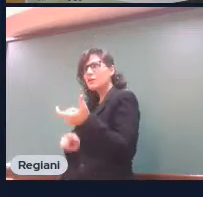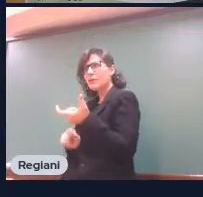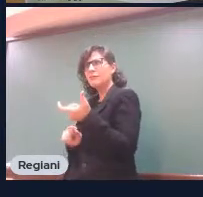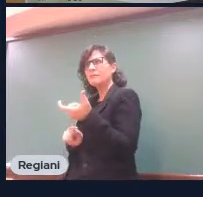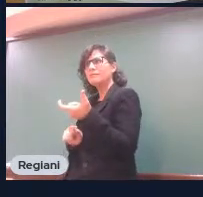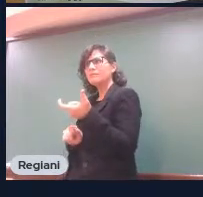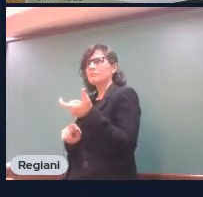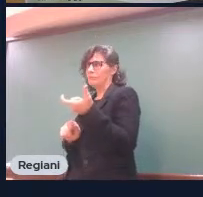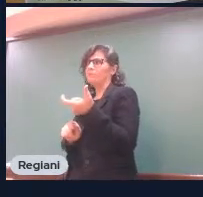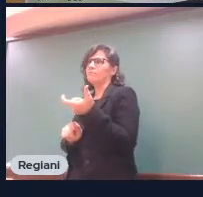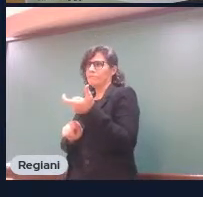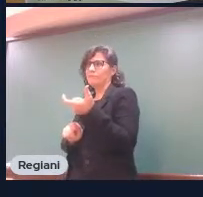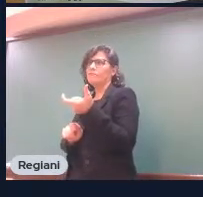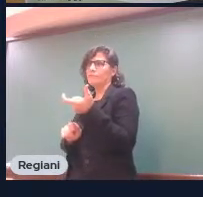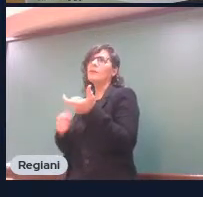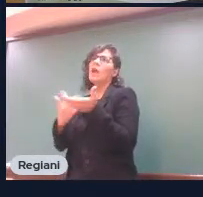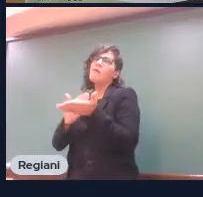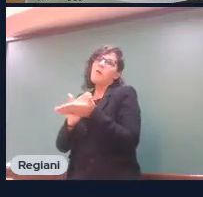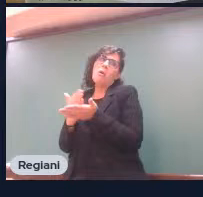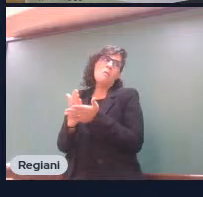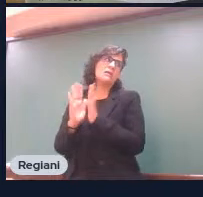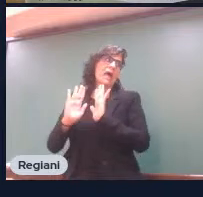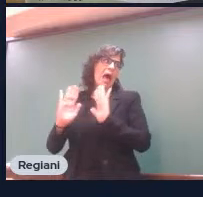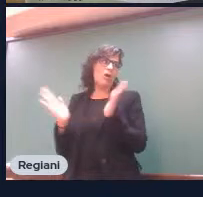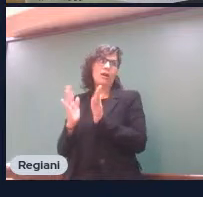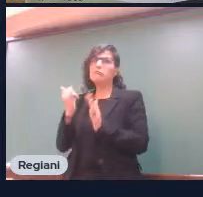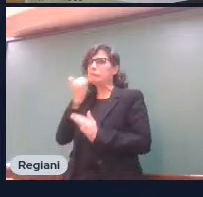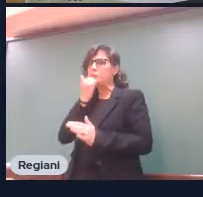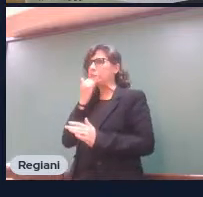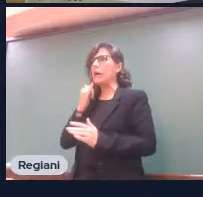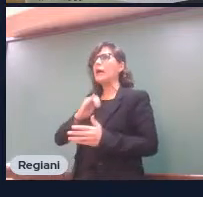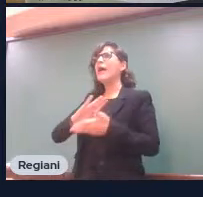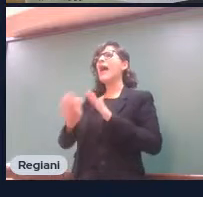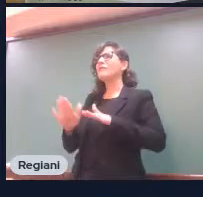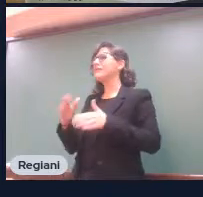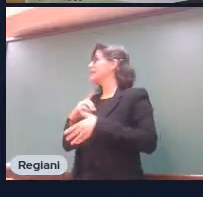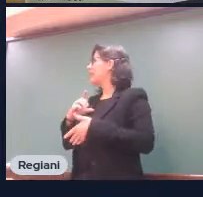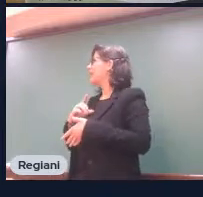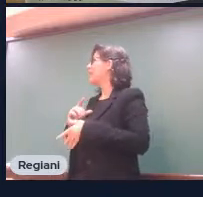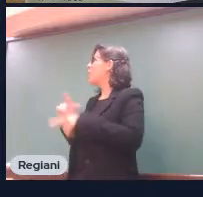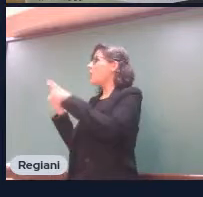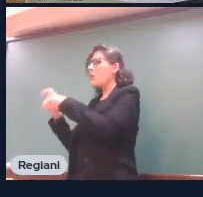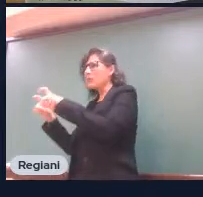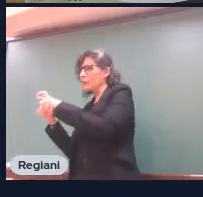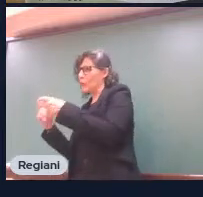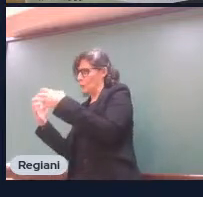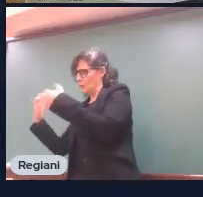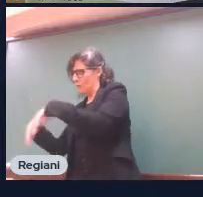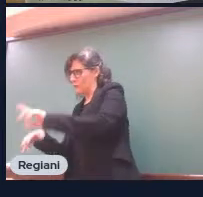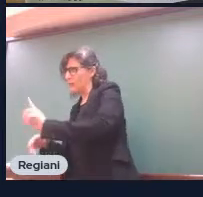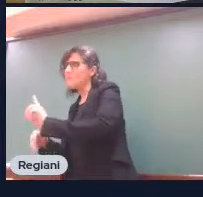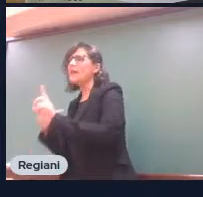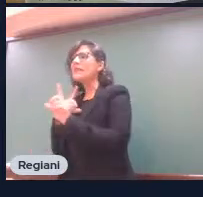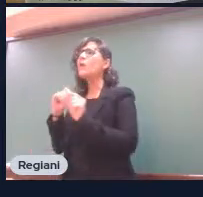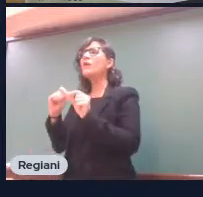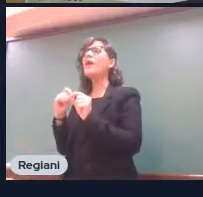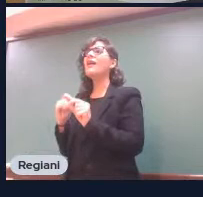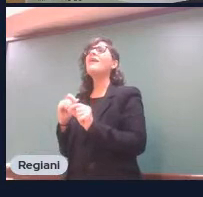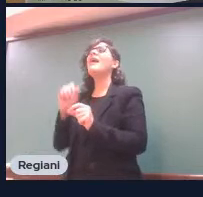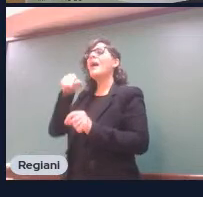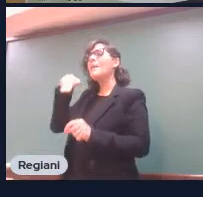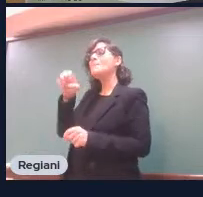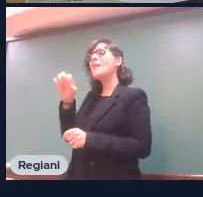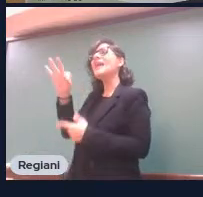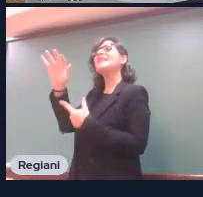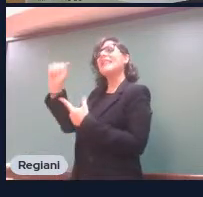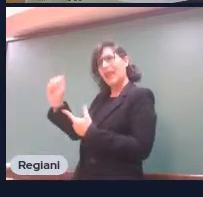for the delay with all the computers, it doesn't work anymore, but the last one, part one is meta-lexicography. Then